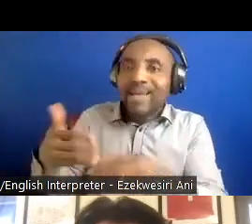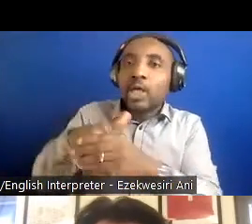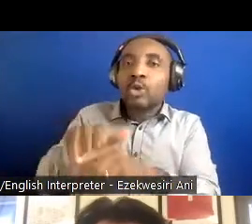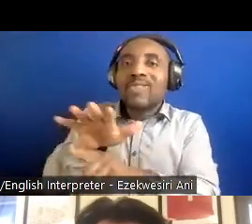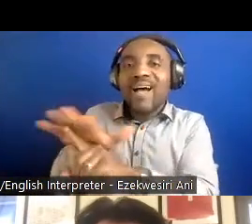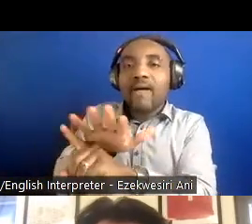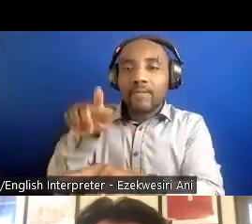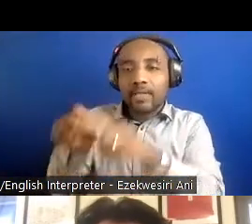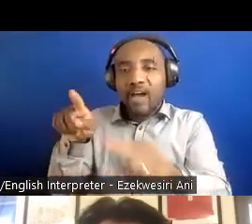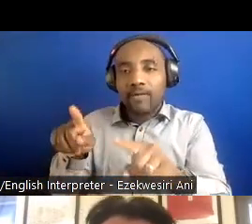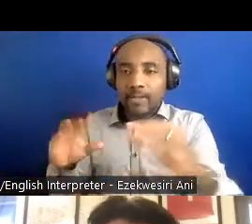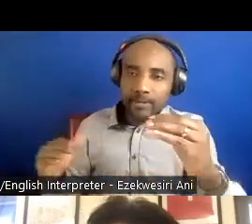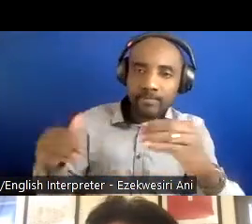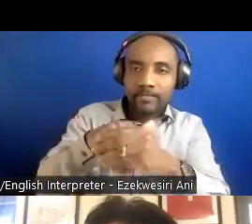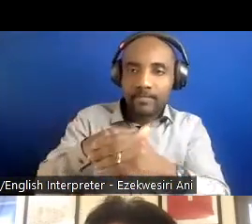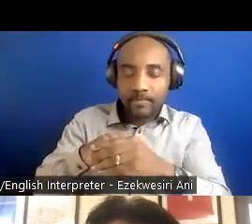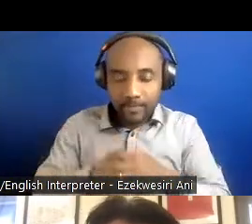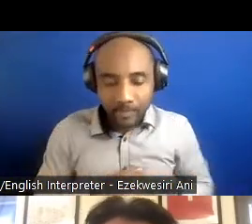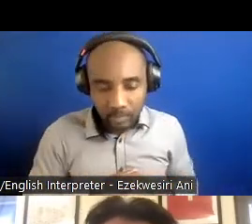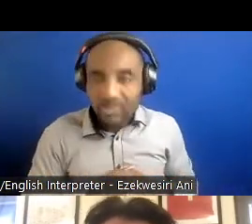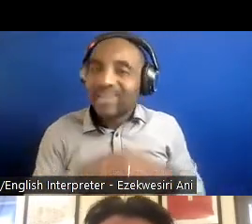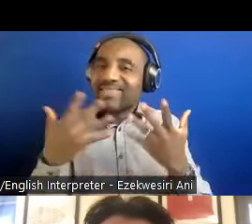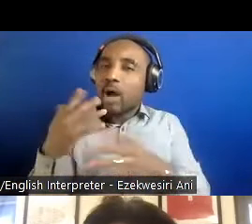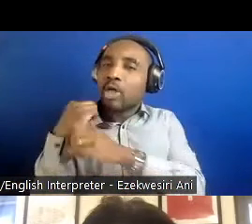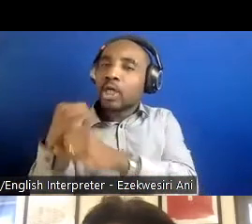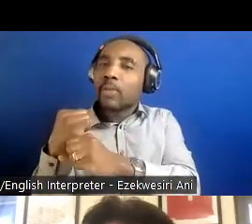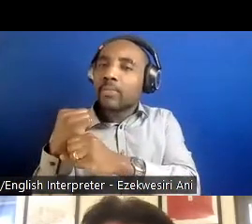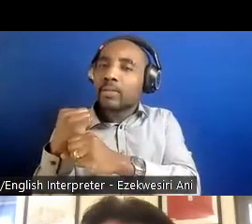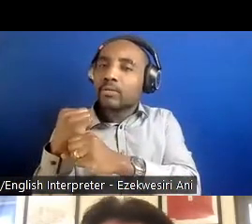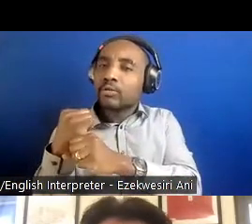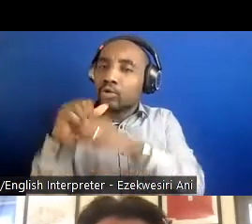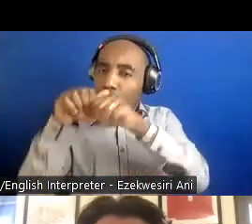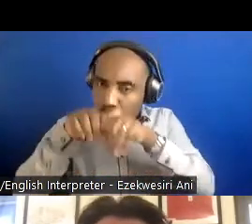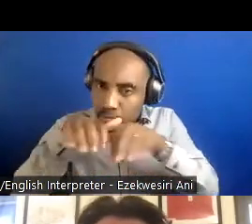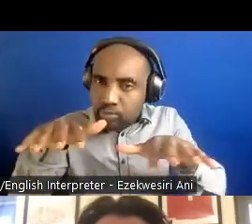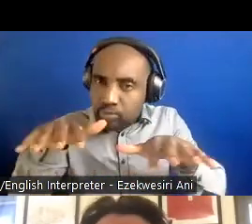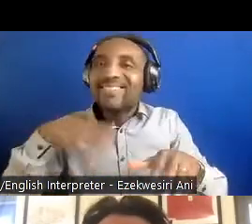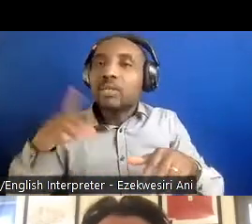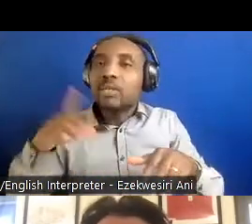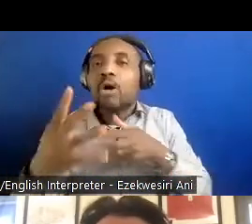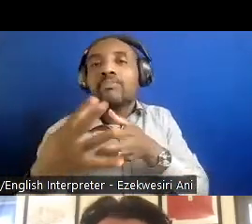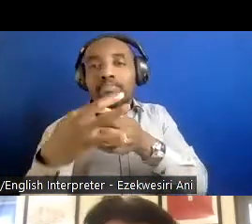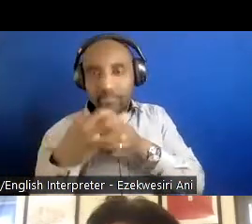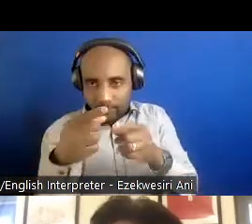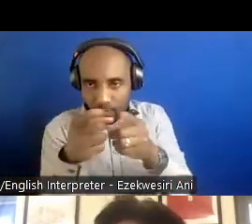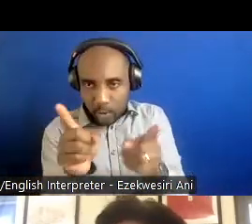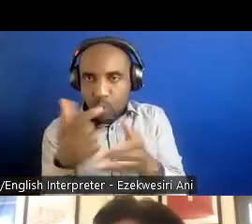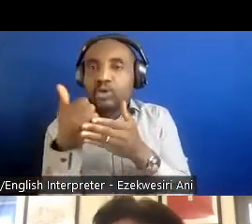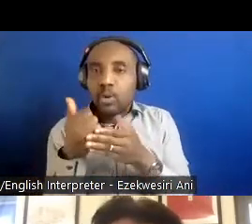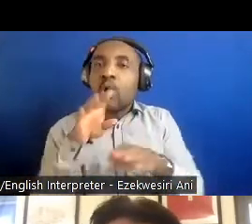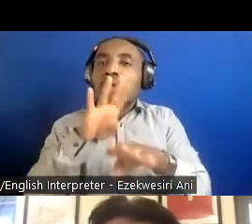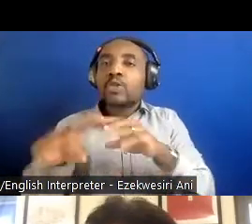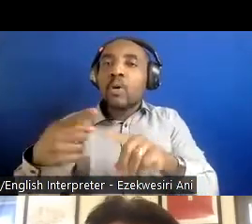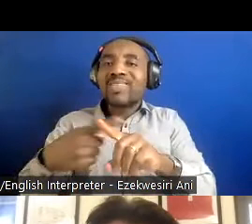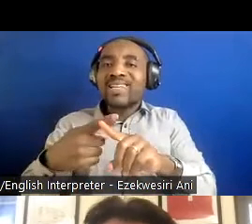diverse people. Now, to implement this commitment, we need your support. Sport England has identified some key system partners,